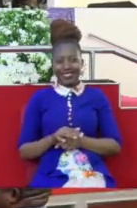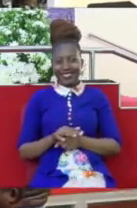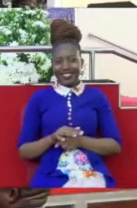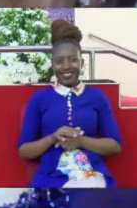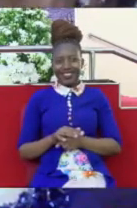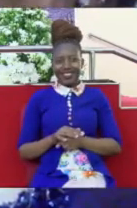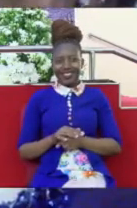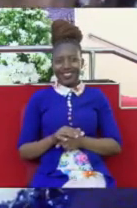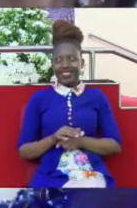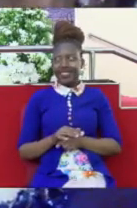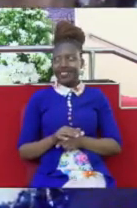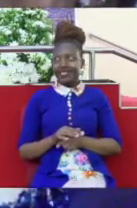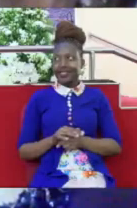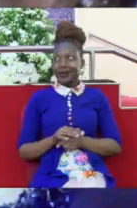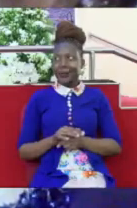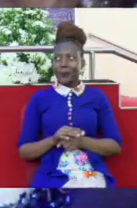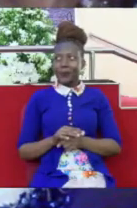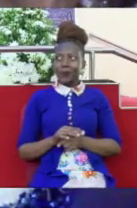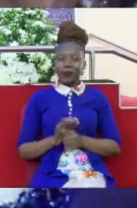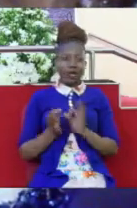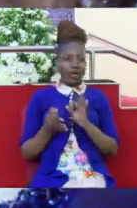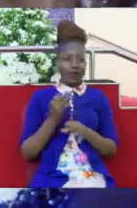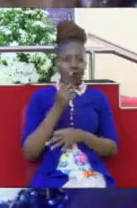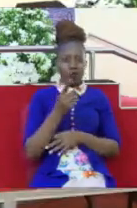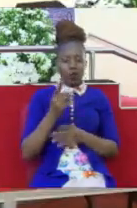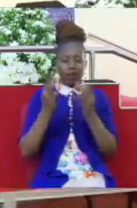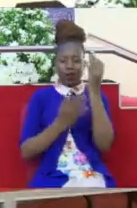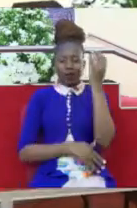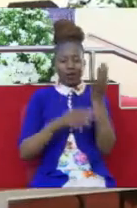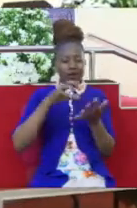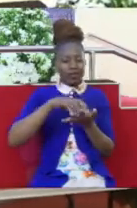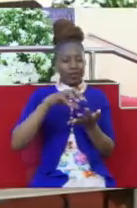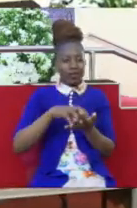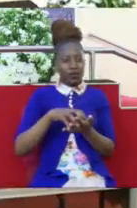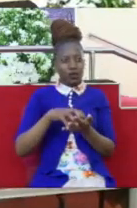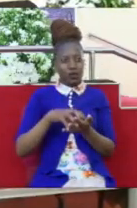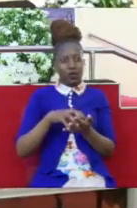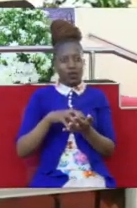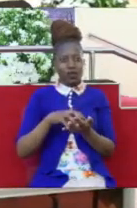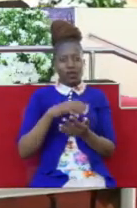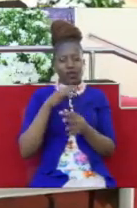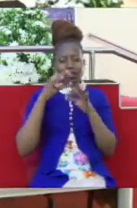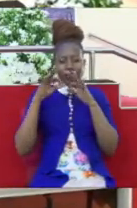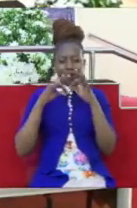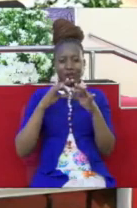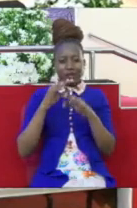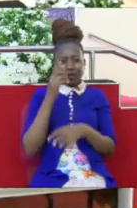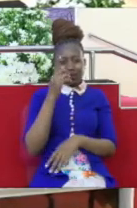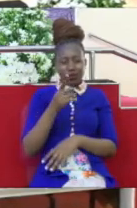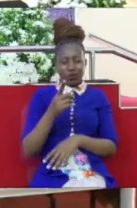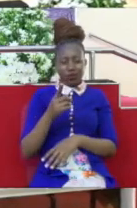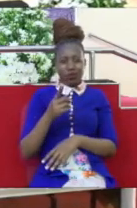I mean, if you're in really bad shape, kama uko katika hali mbaya, they may not be saying it to your face. Hauko wanakuelezea katika nyuso wako. But